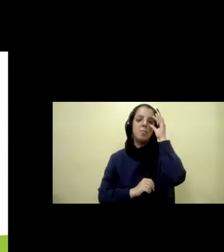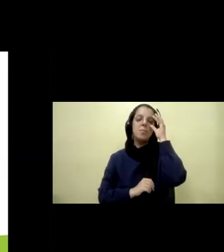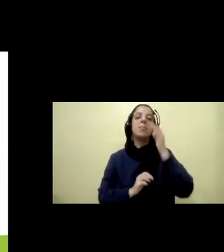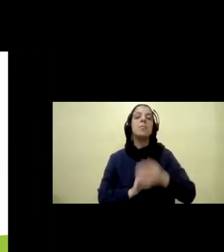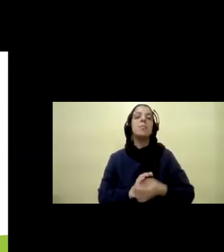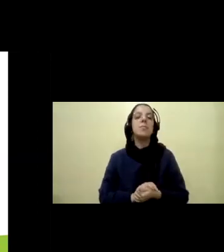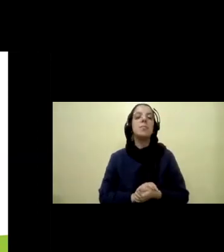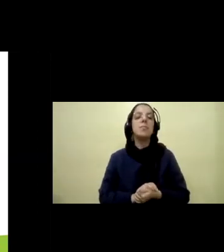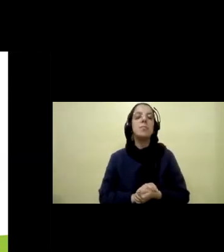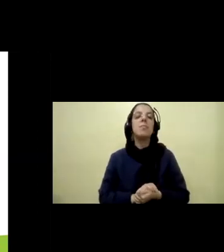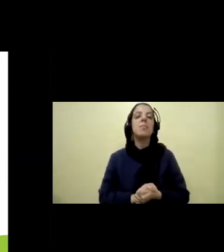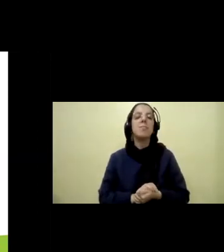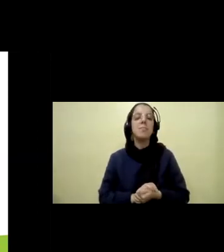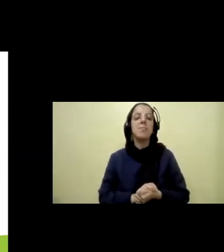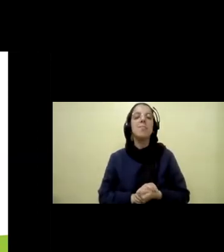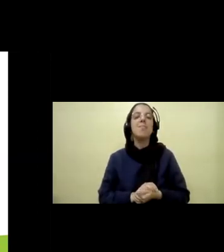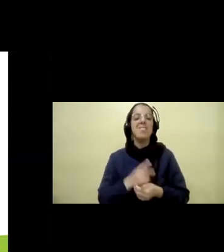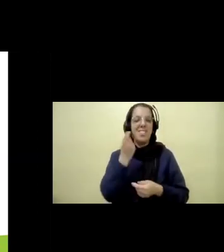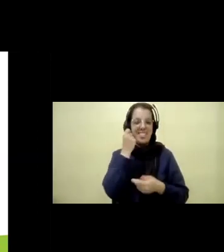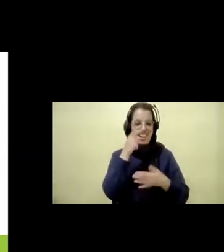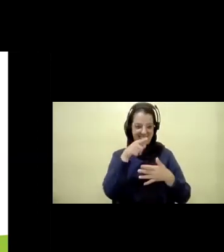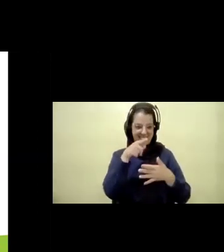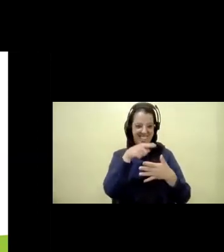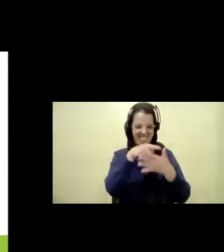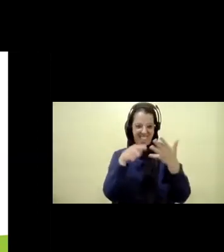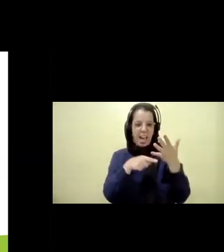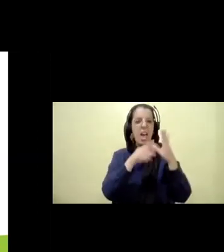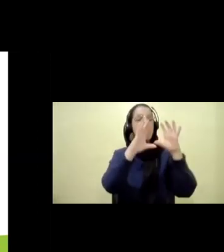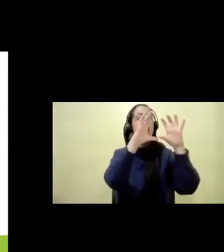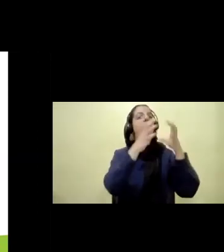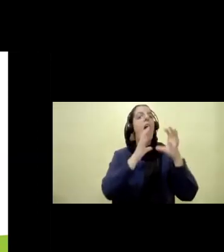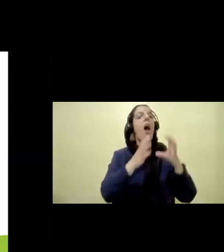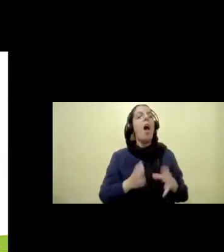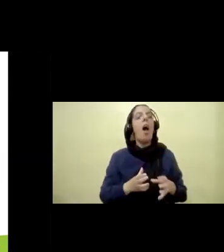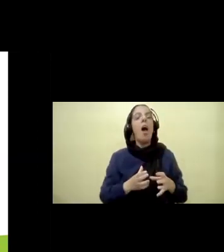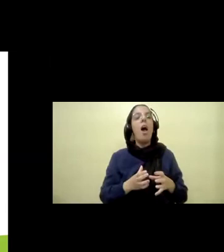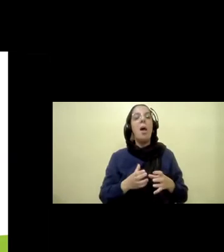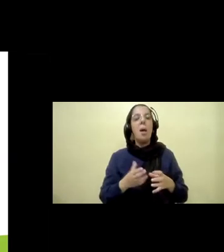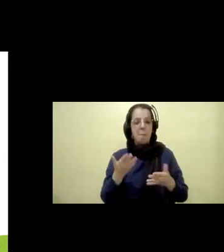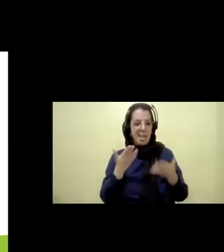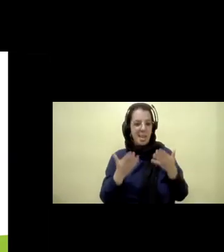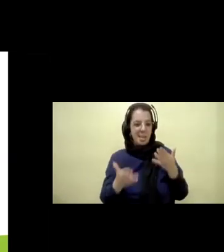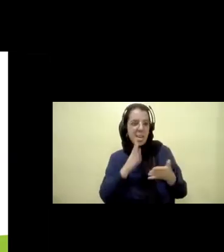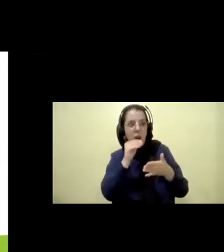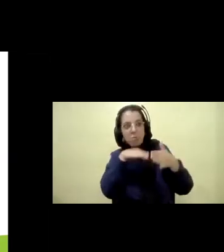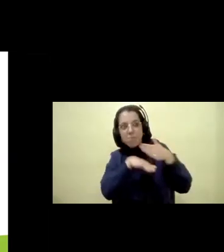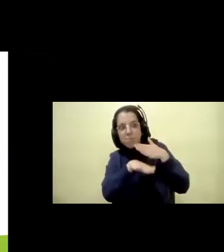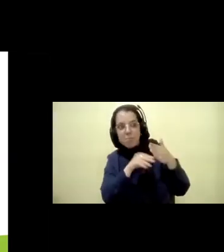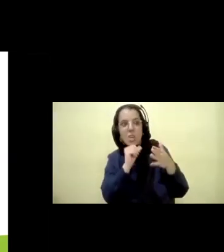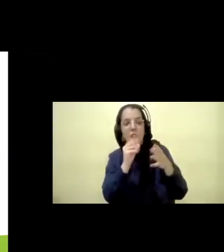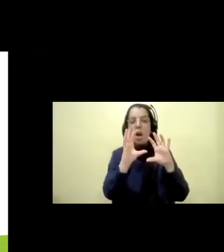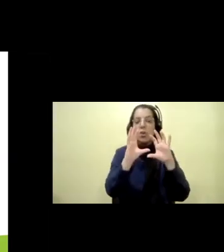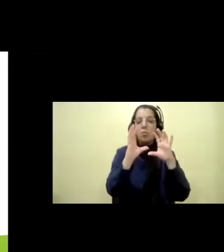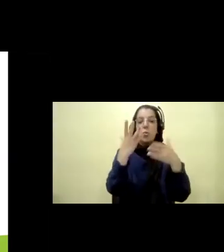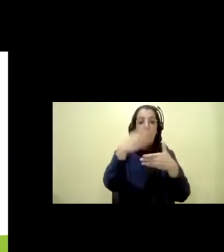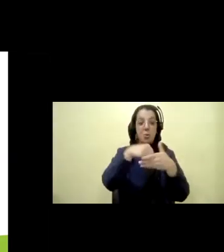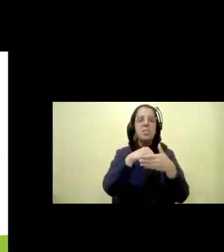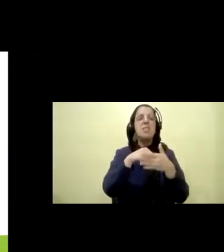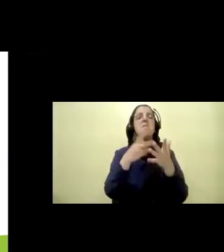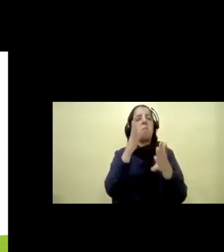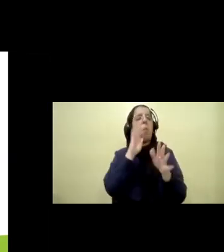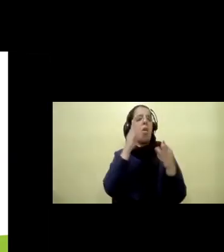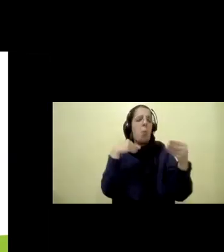these categories might not be as inclusive as we need them to be. And so there is flexibility there. But for the most